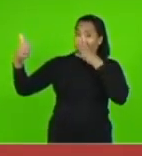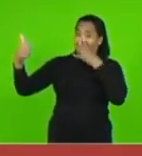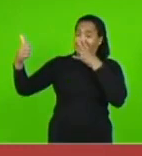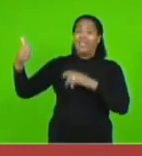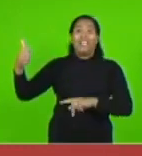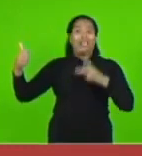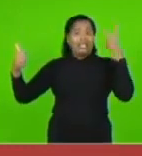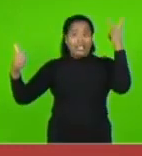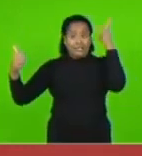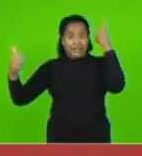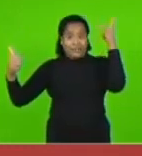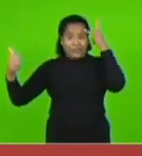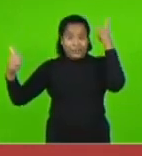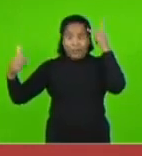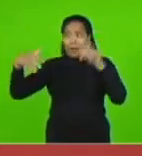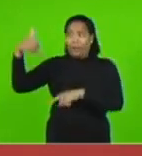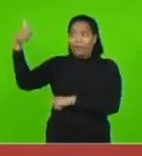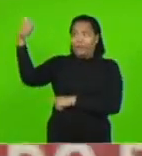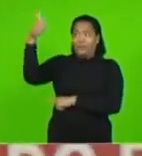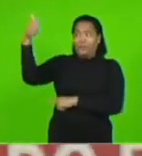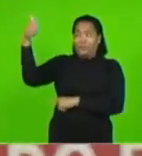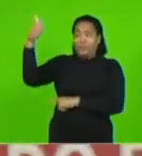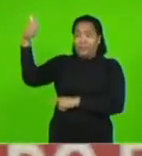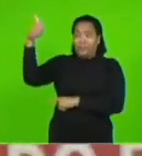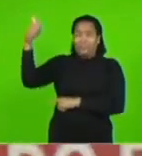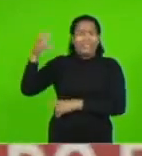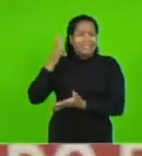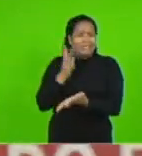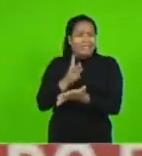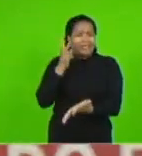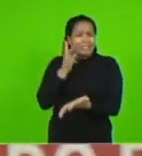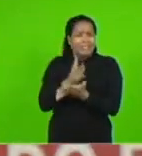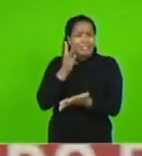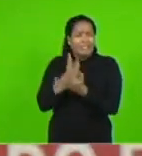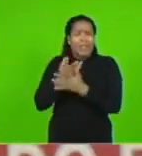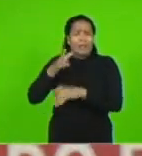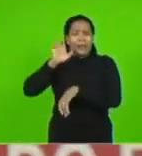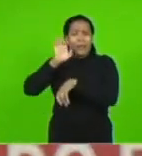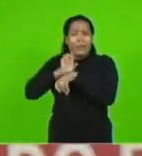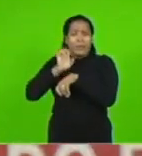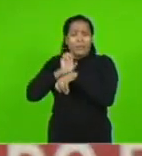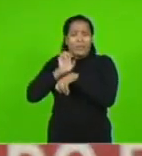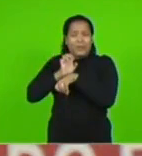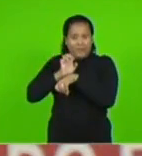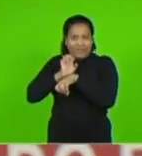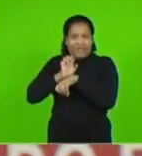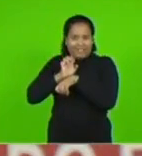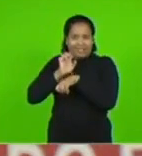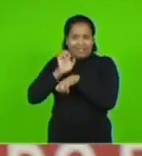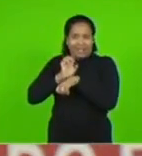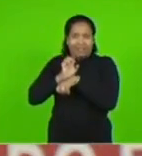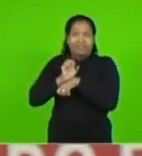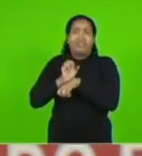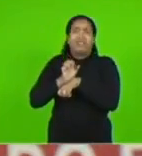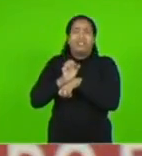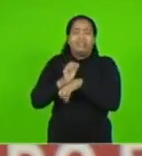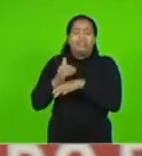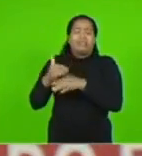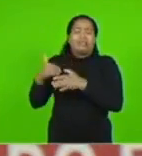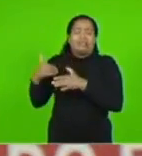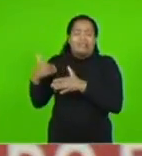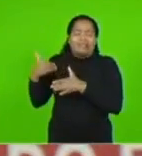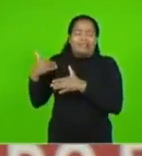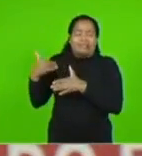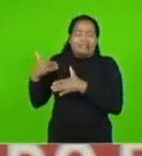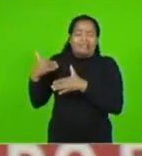our happiness is we are very excited that there has been so many people going to São Paulo, because this has always